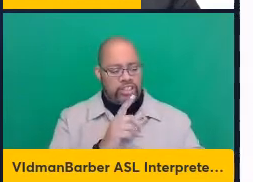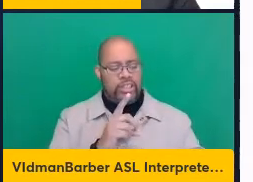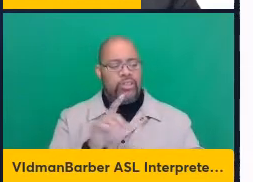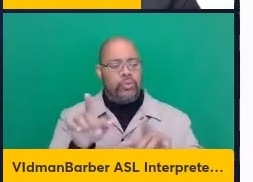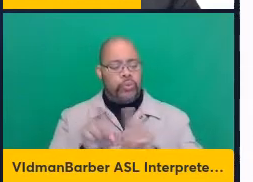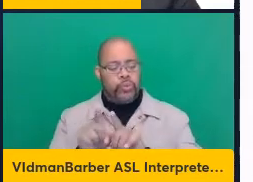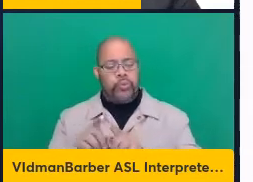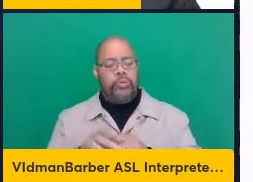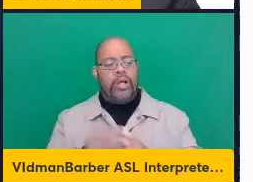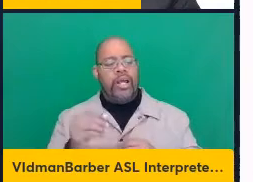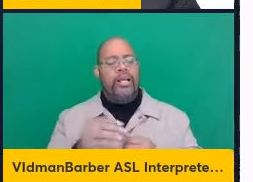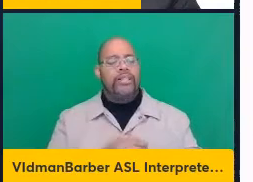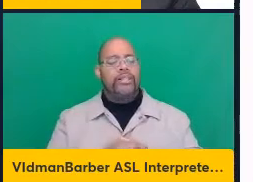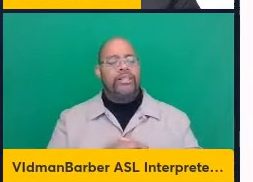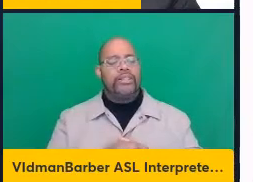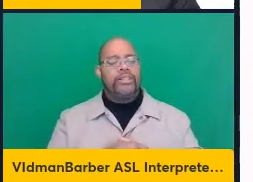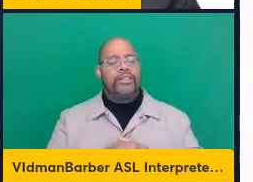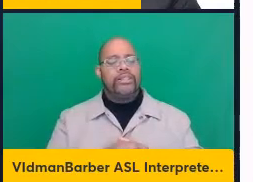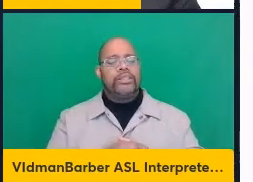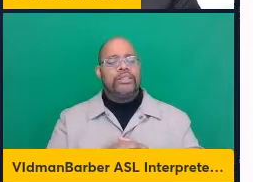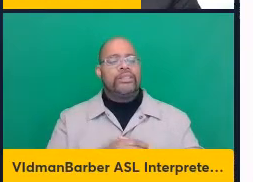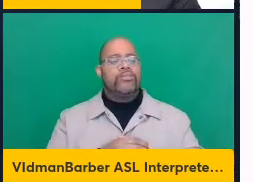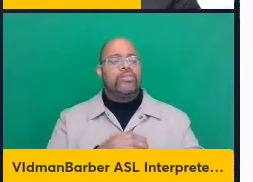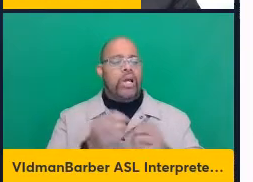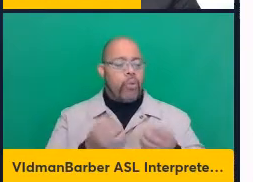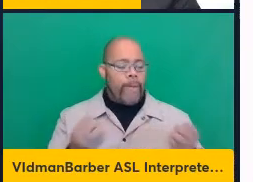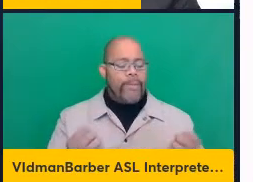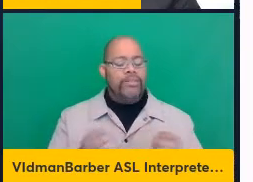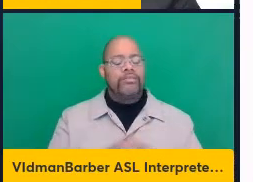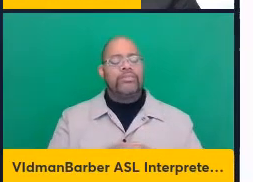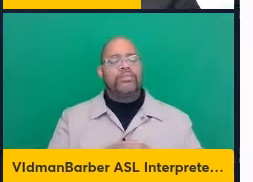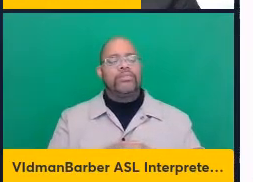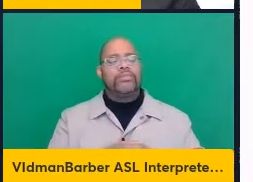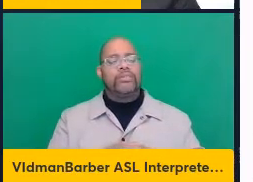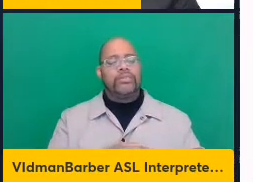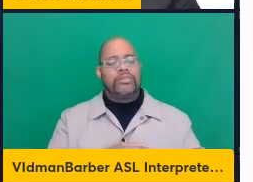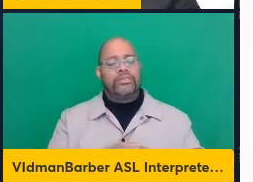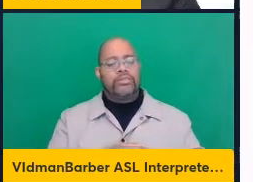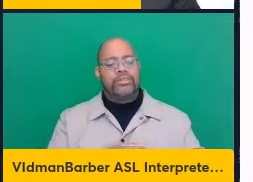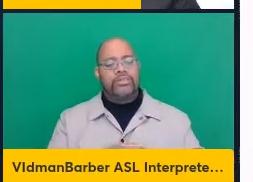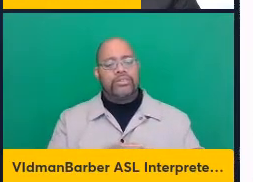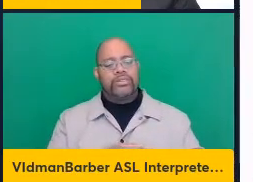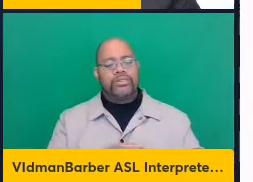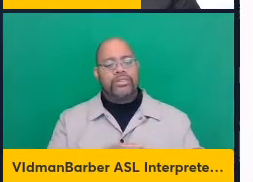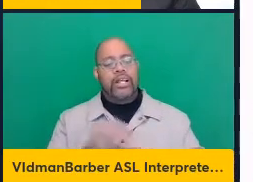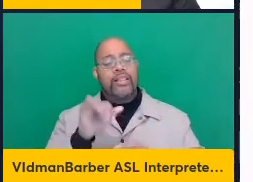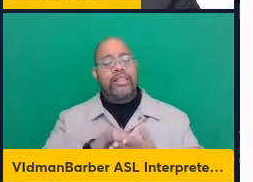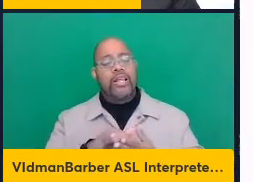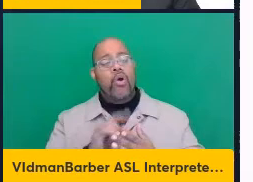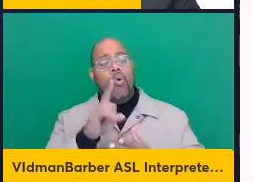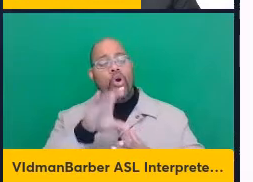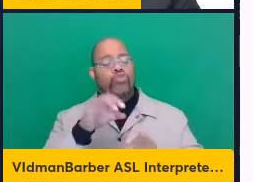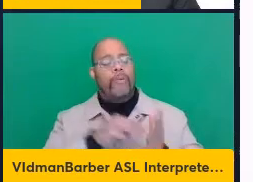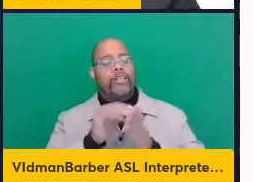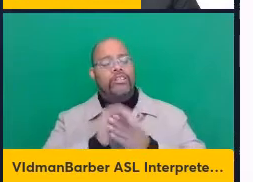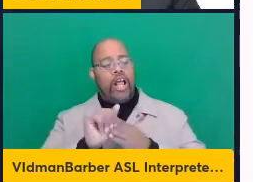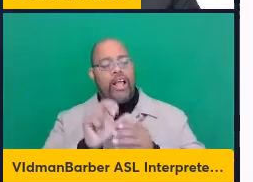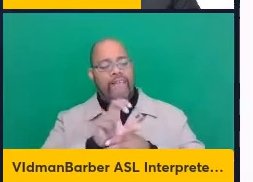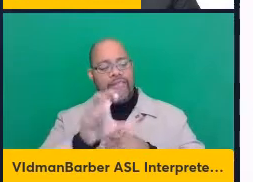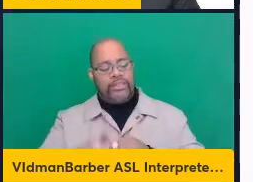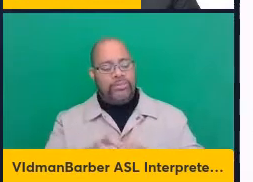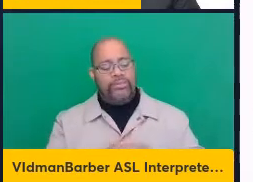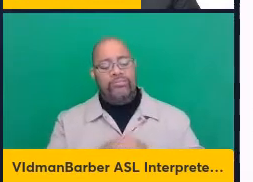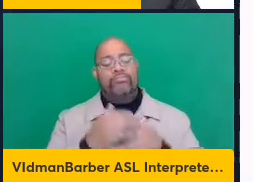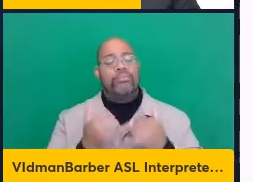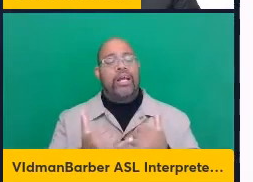as fiscal capacity building in terms of equipment and civil works. This was a $100 million investment.